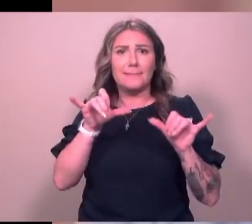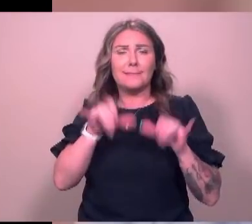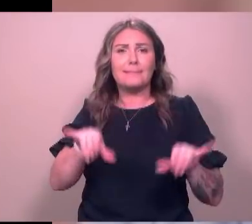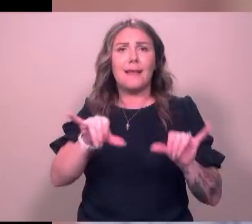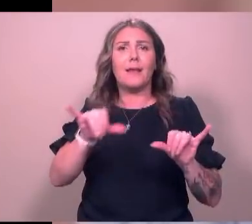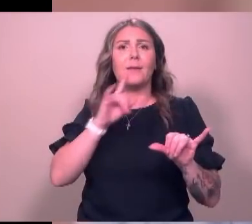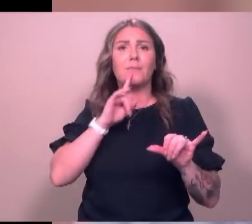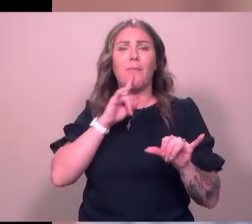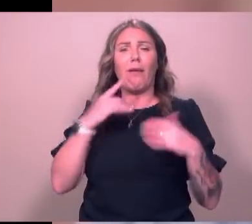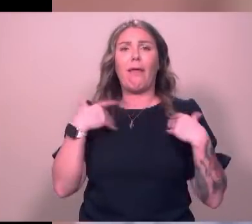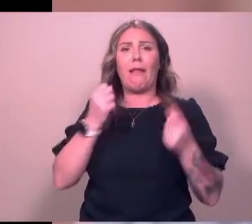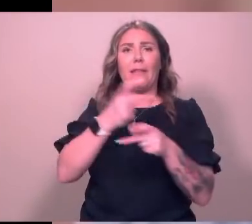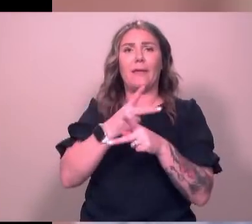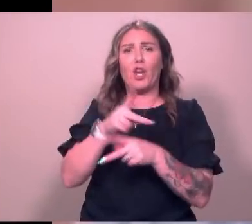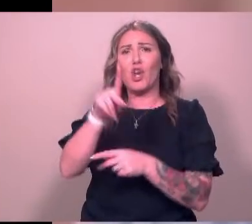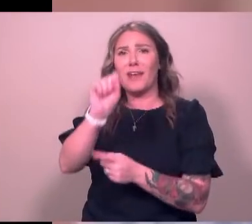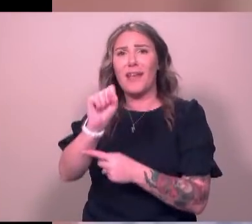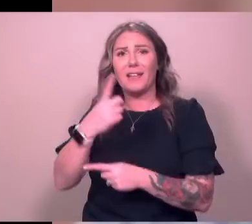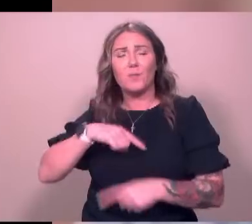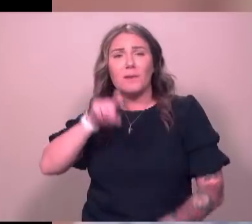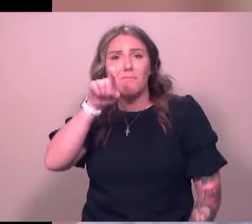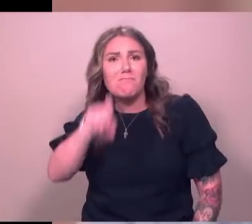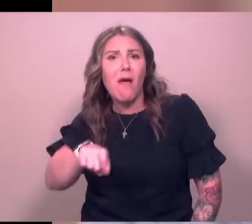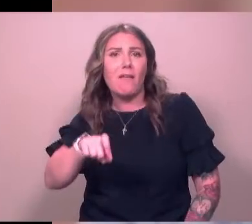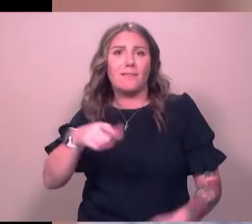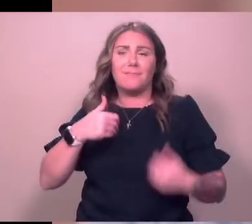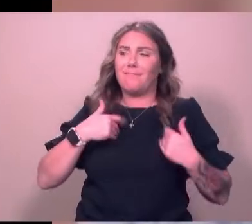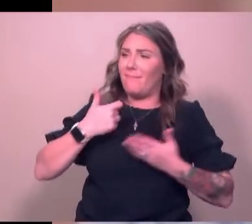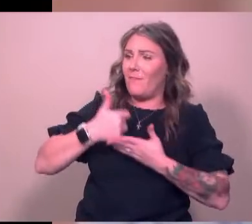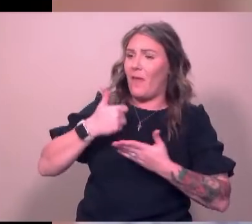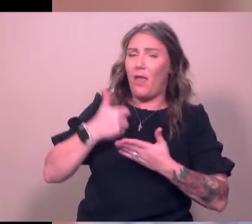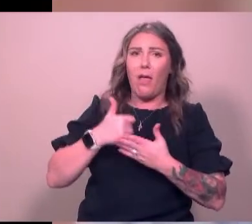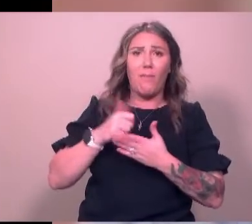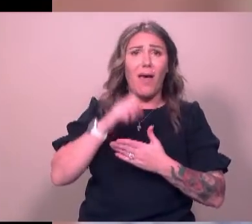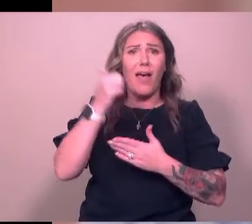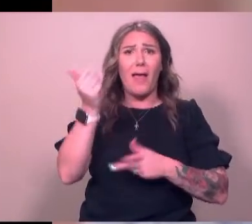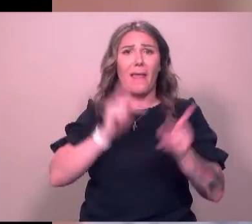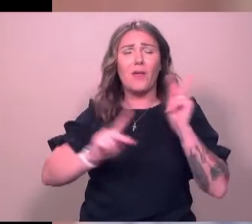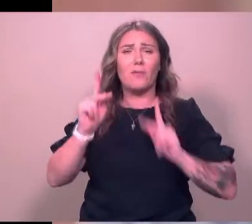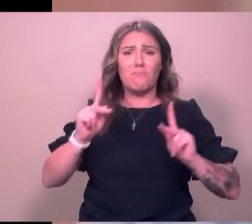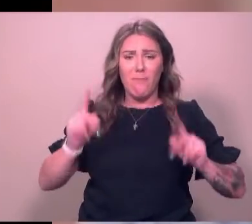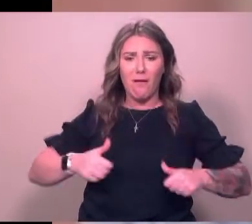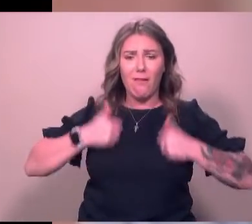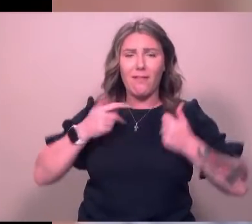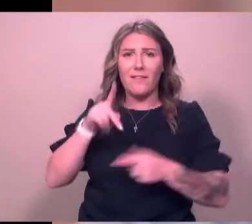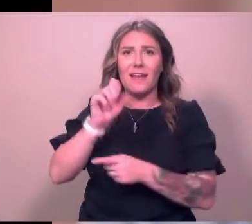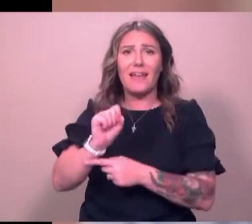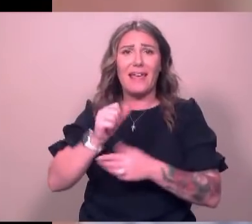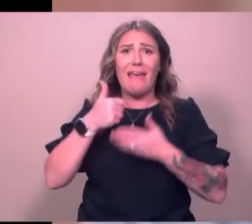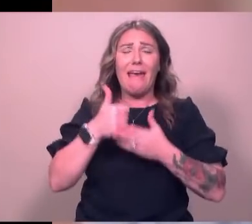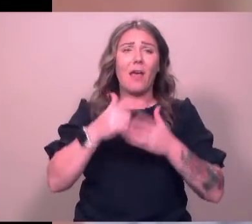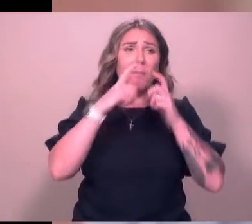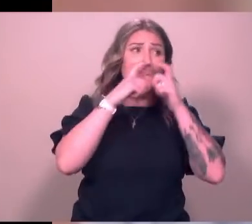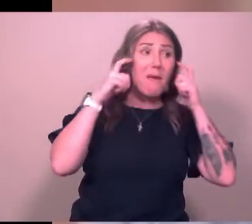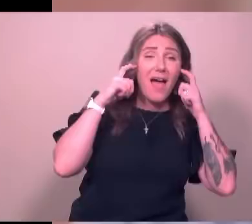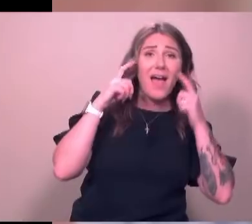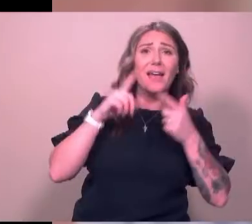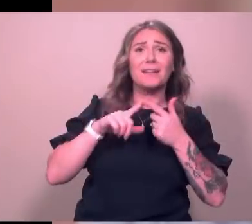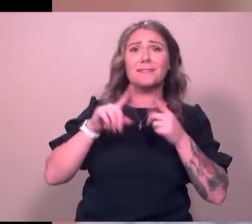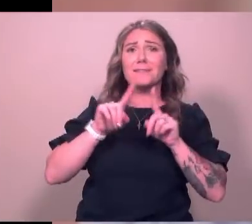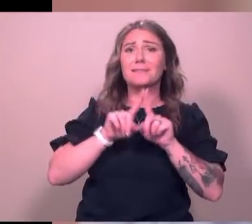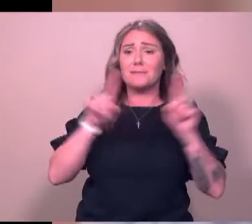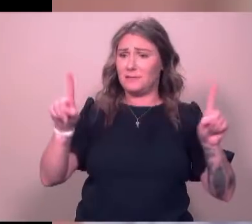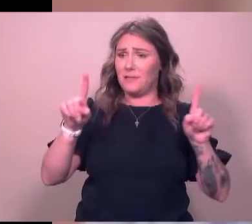in Kansas. We must have the help of our fellow citizens, and that help is wear a mask, stay away from crowds, and